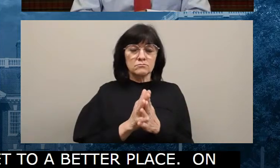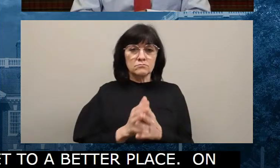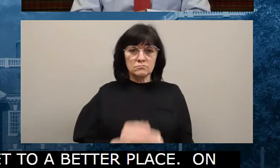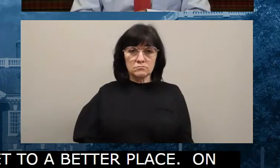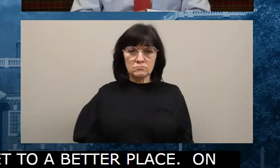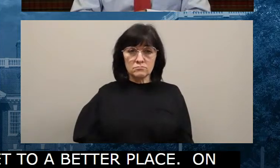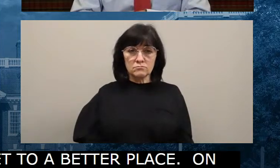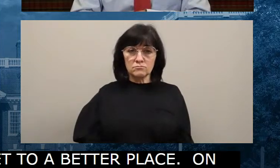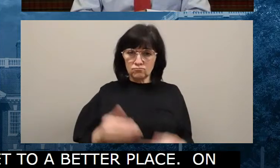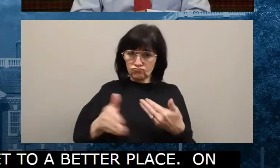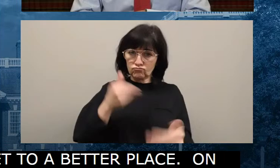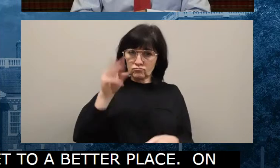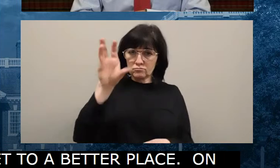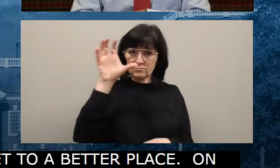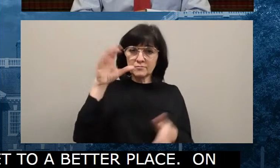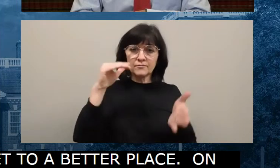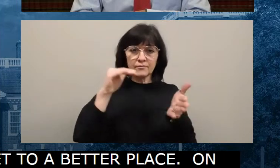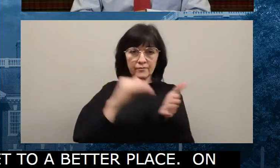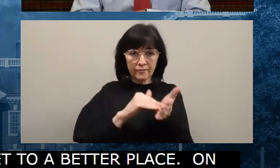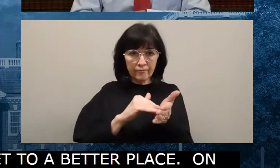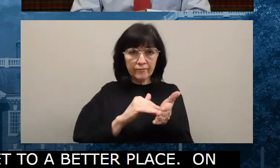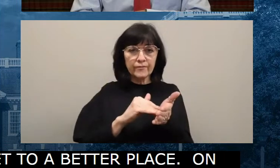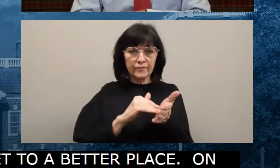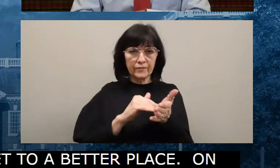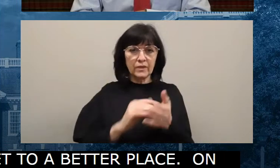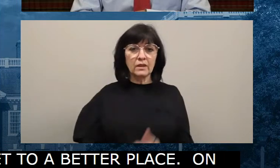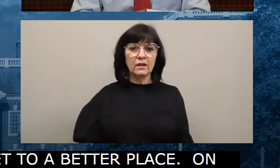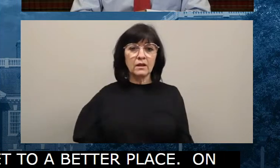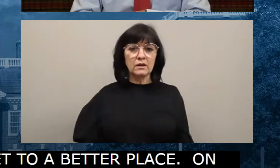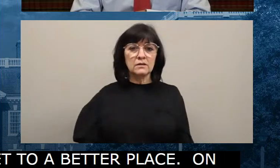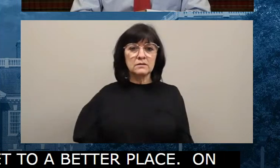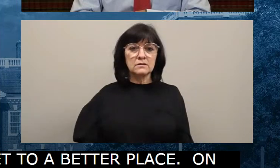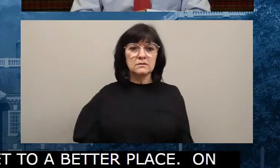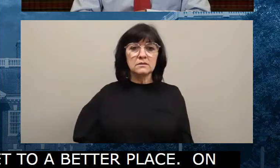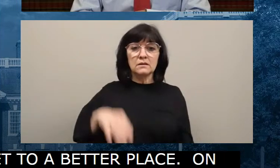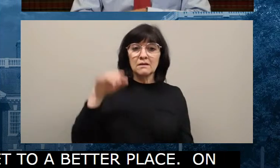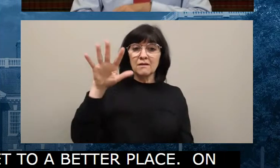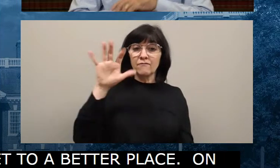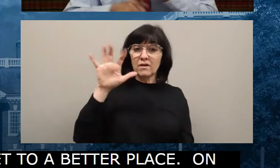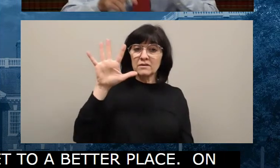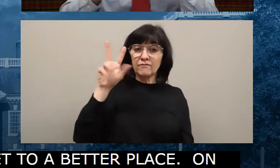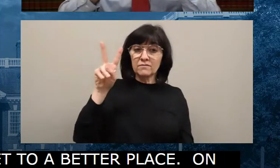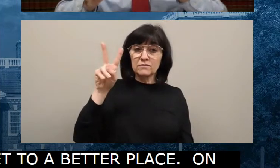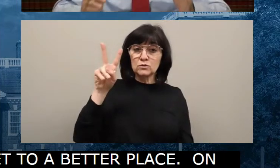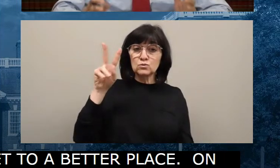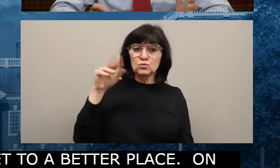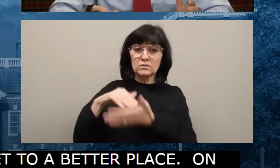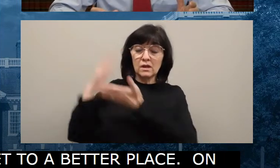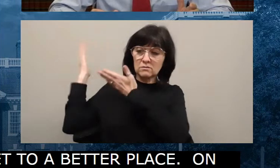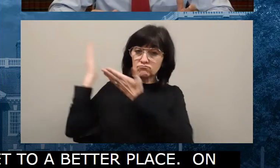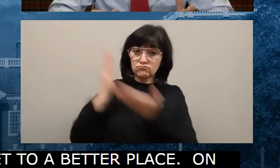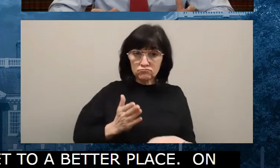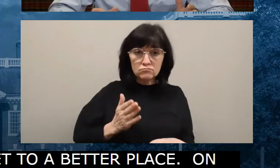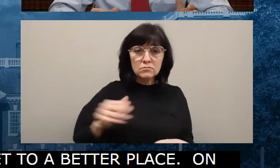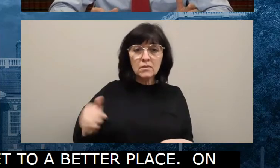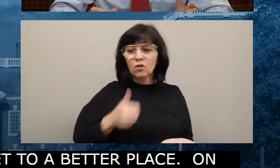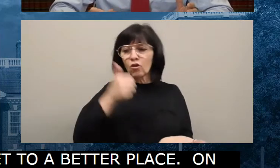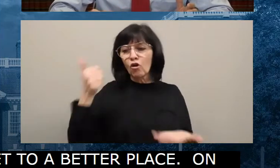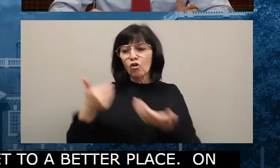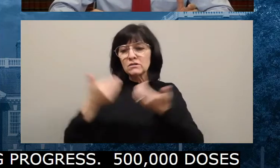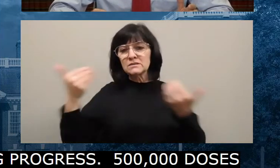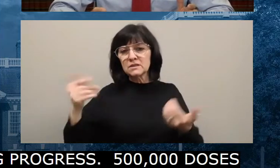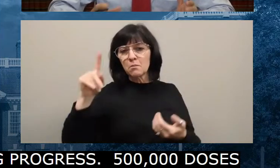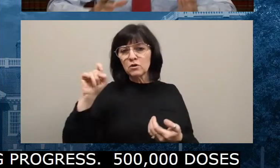552,000 doses delivered to the state, another 152 directly to the pharmacies. So so you're clear, we